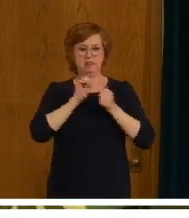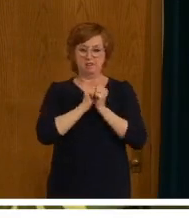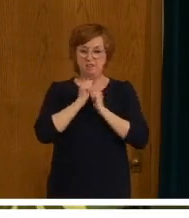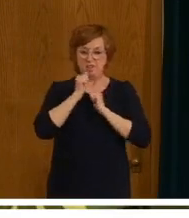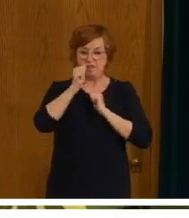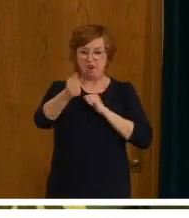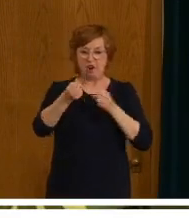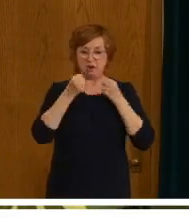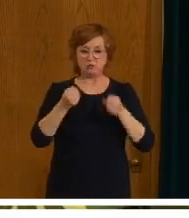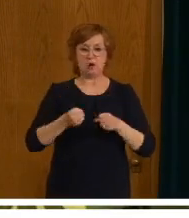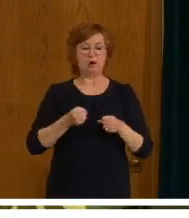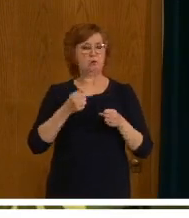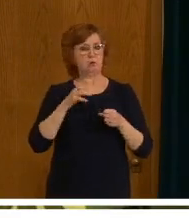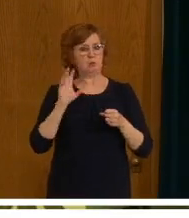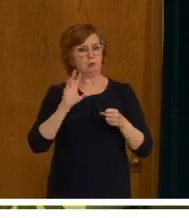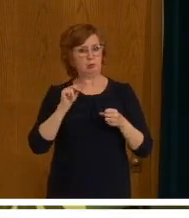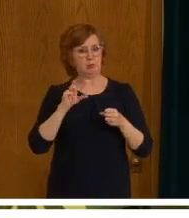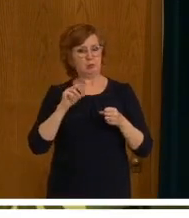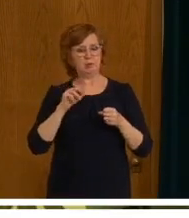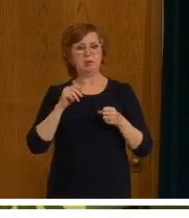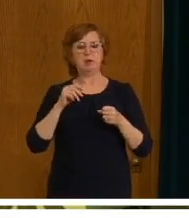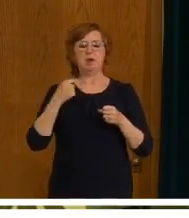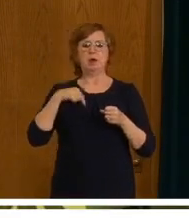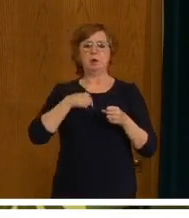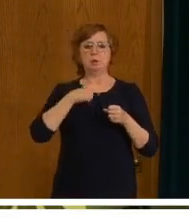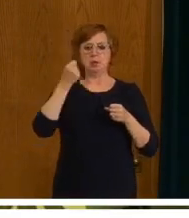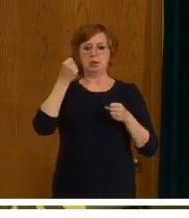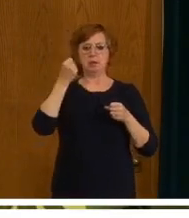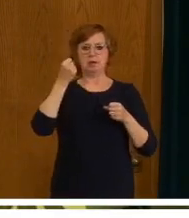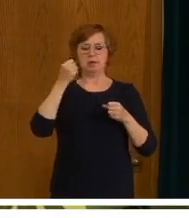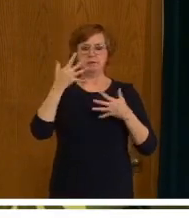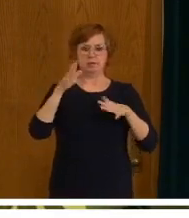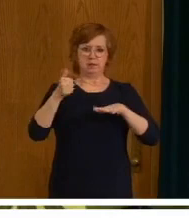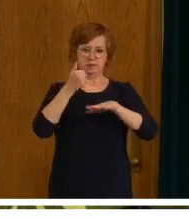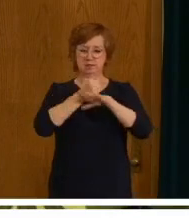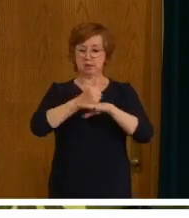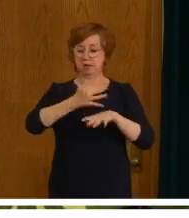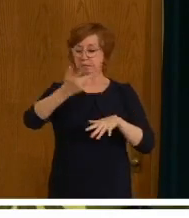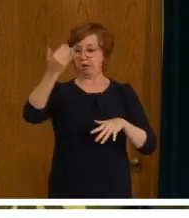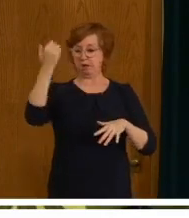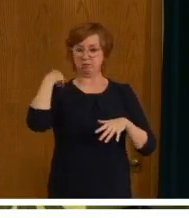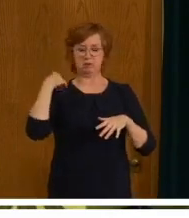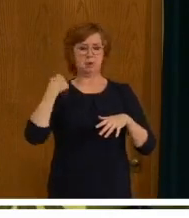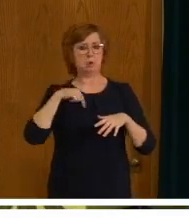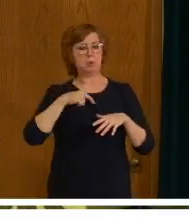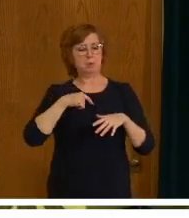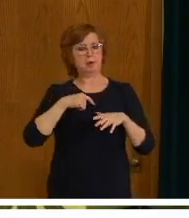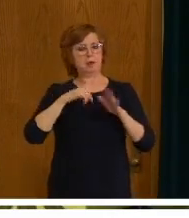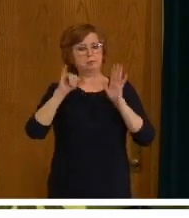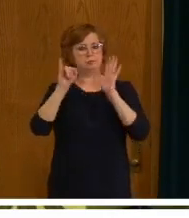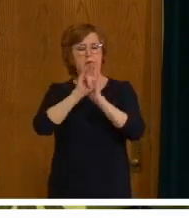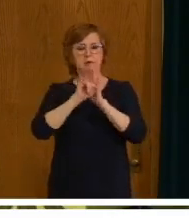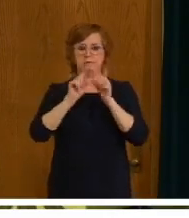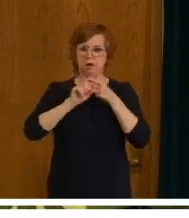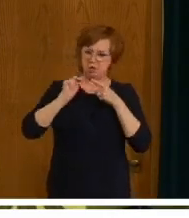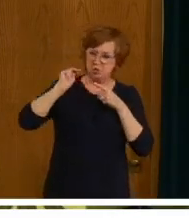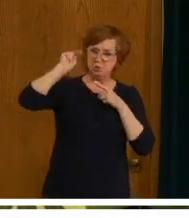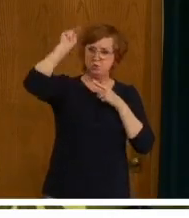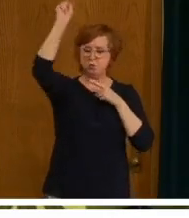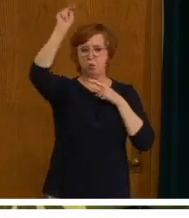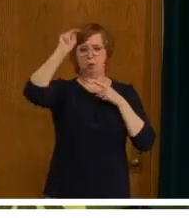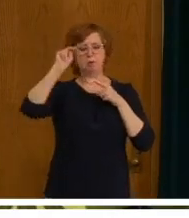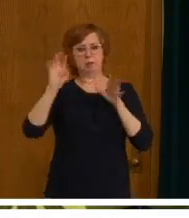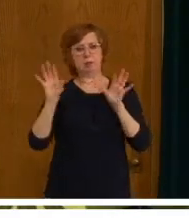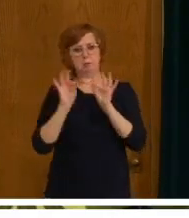vaccine campaign singled out different geographies in the province, of starting in the very far north, in our northern communities, getting those vaccines